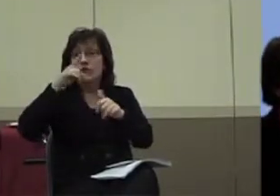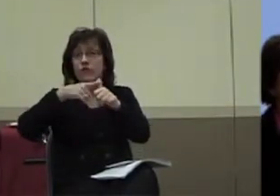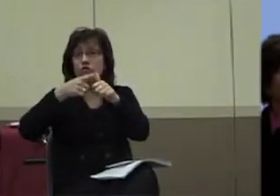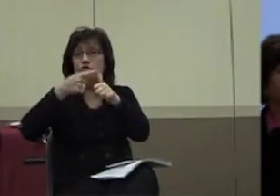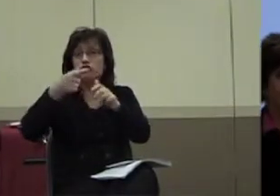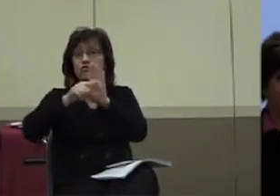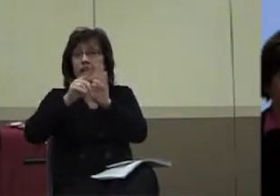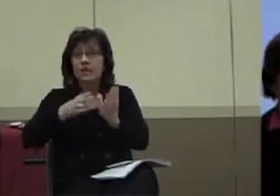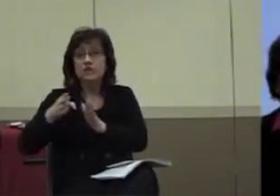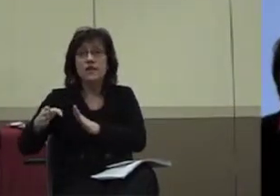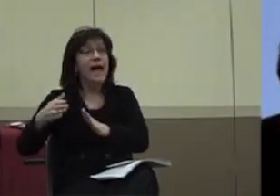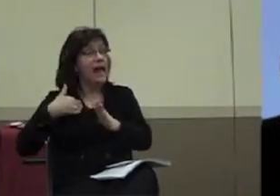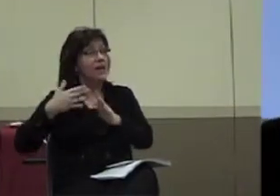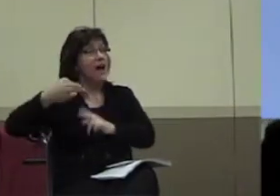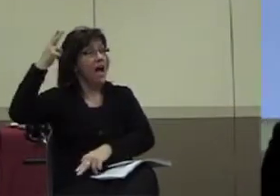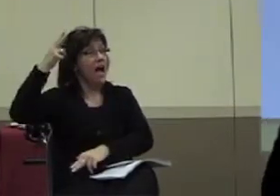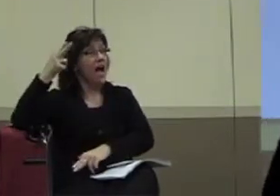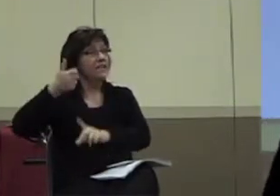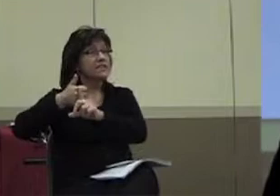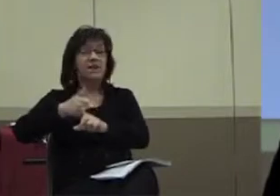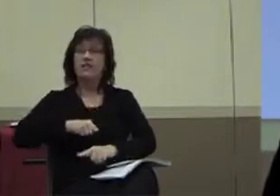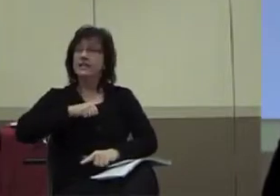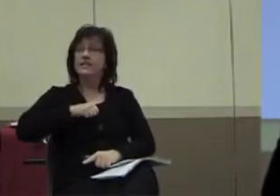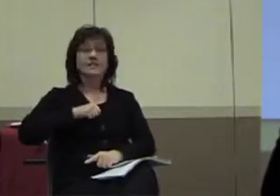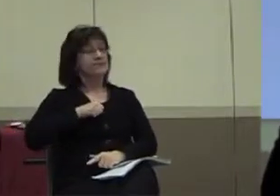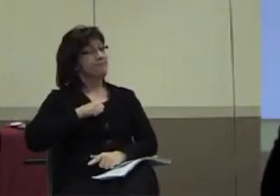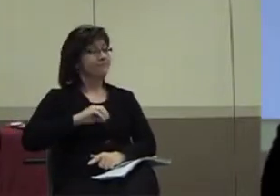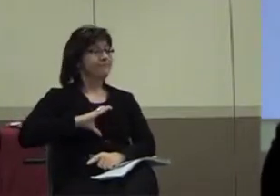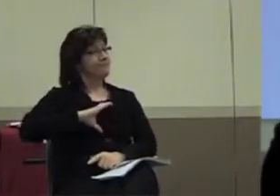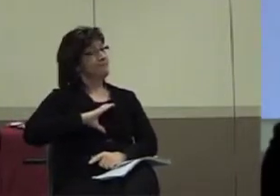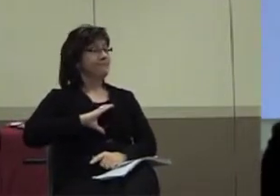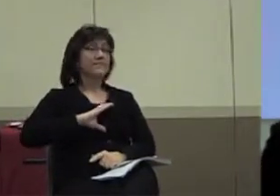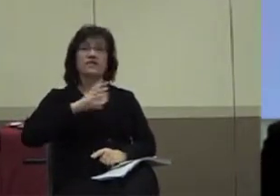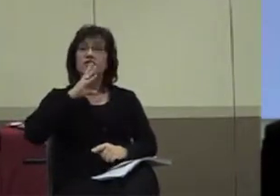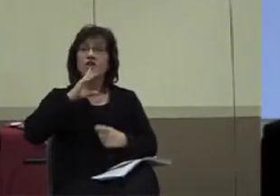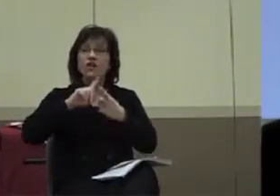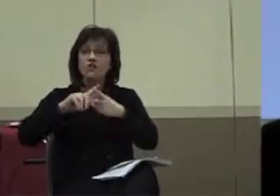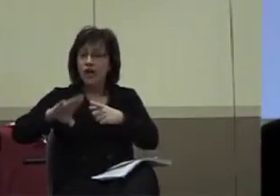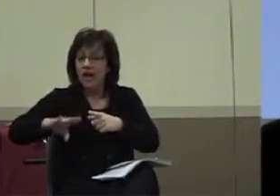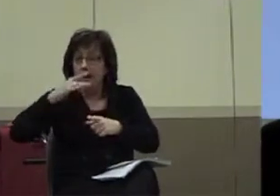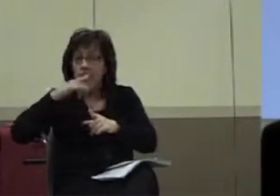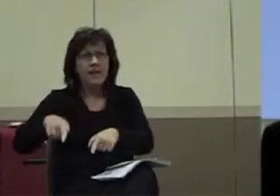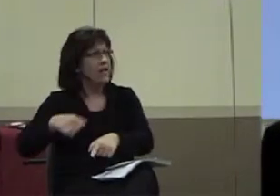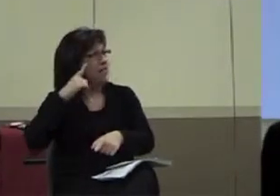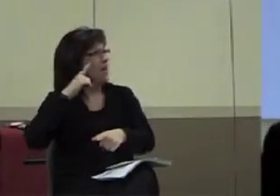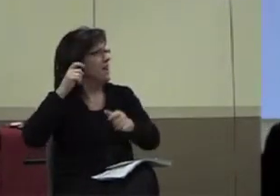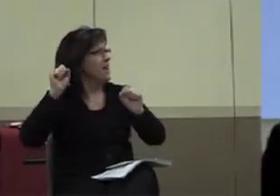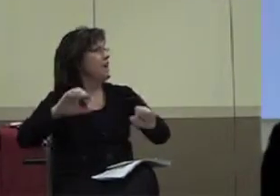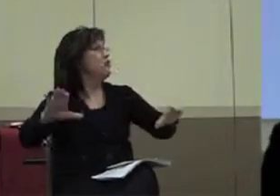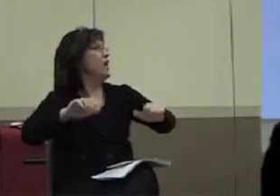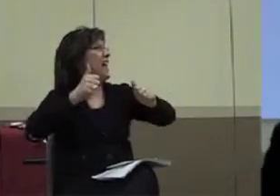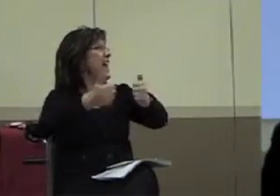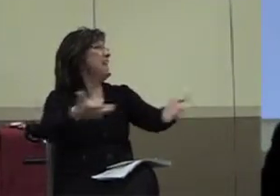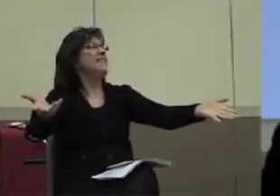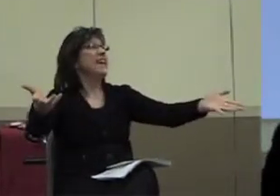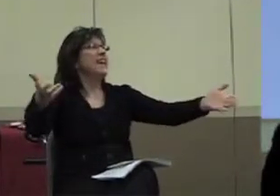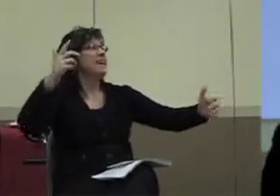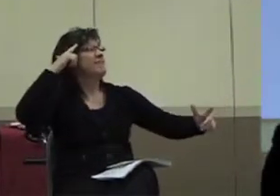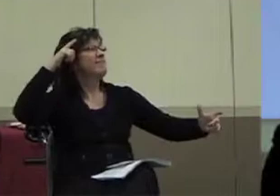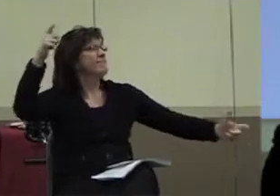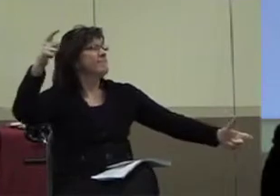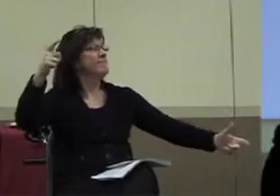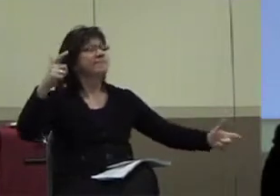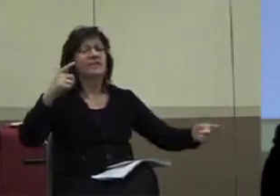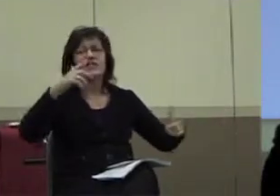high self-esteem. If you talk to a first grader, a little bitty kid, they pretty much think they can do anything. There's a guy